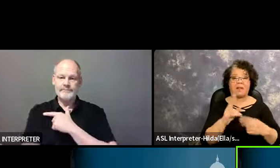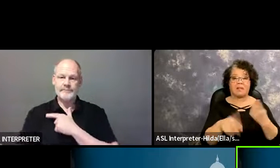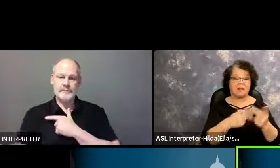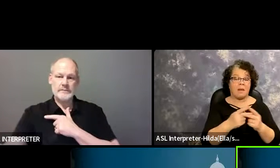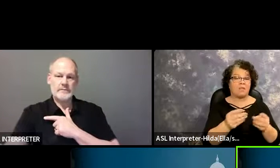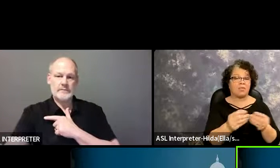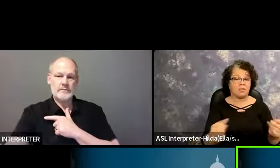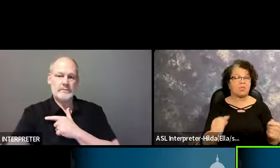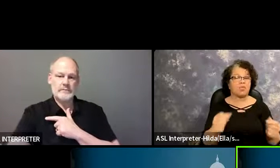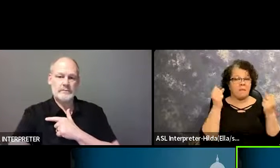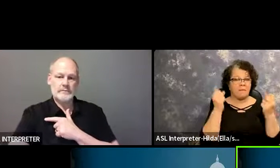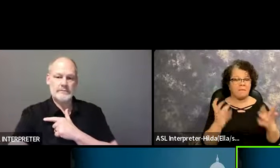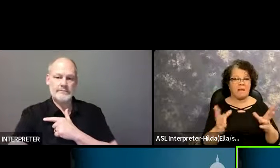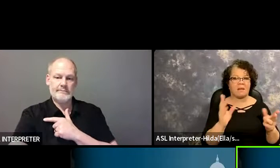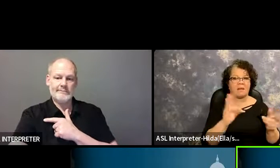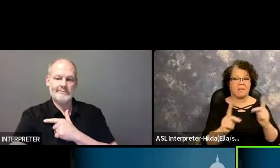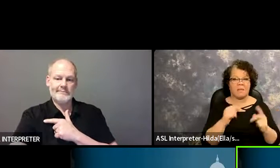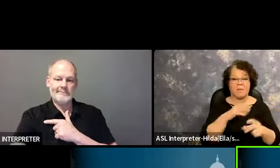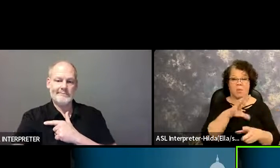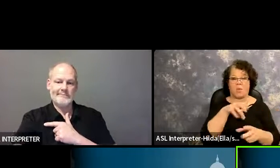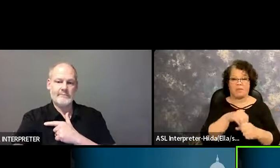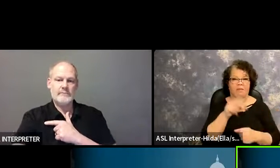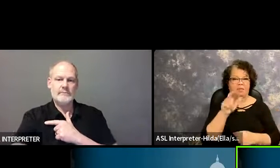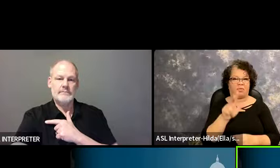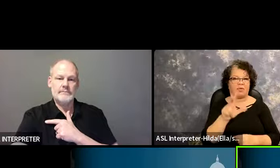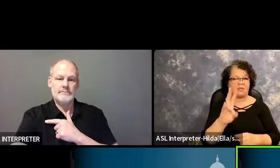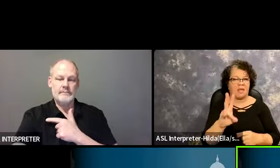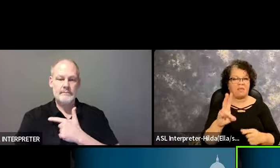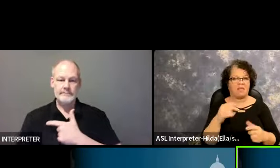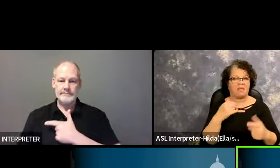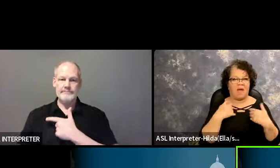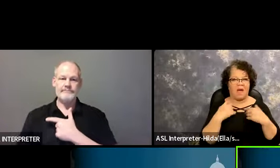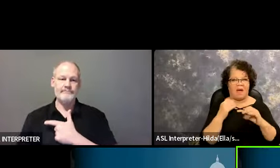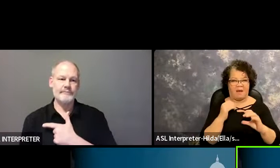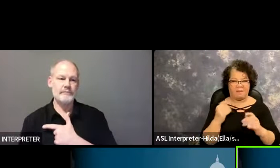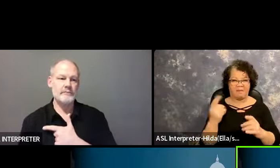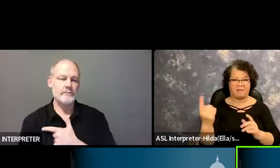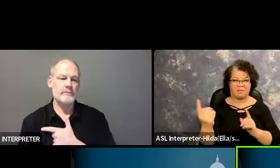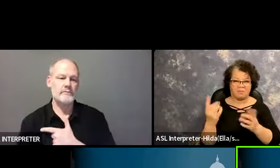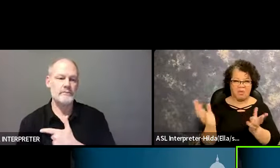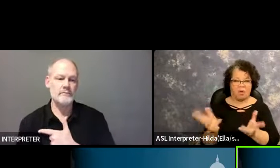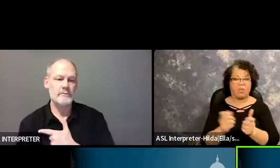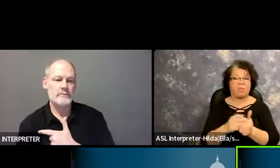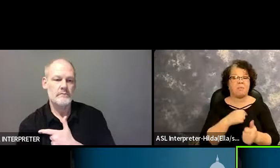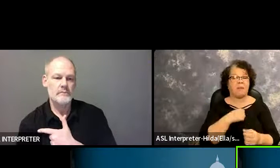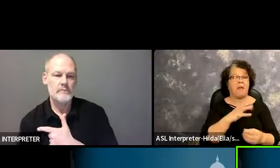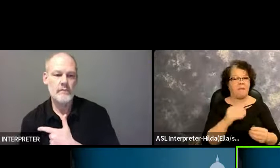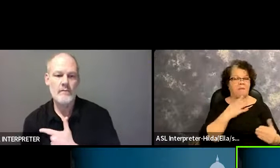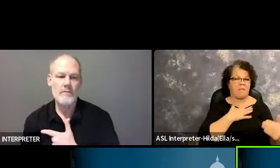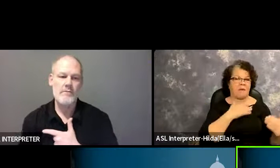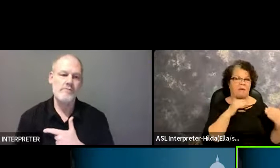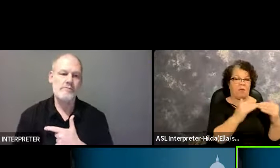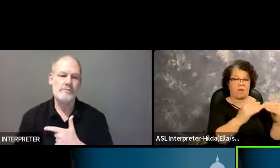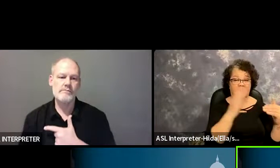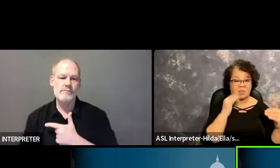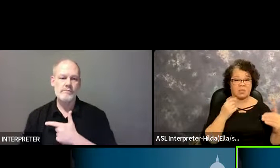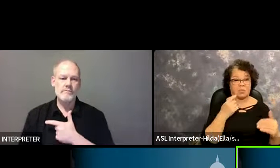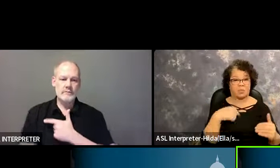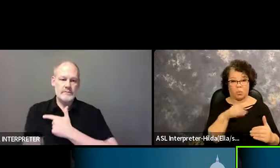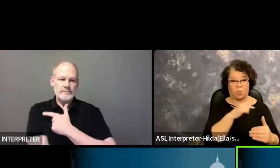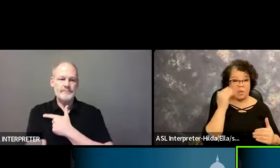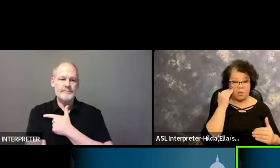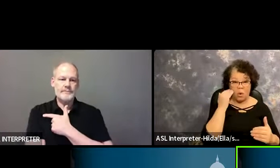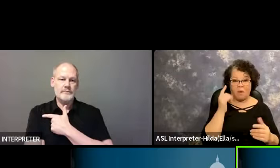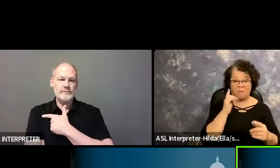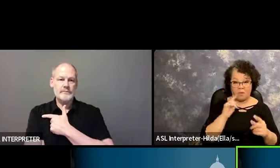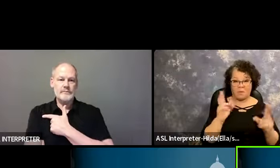certainly neighbors in the 37th have had conversations with me and no doubt my colleagues about, because we know that for folks to be